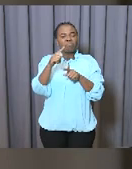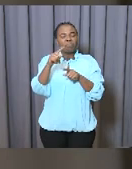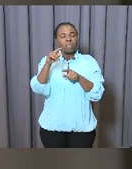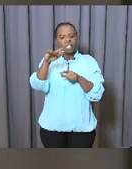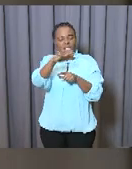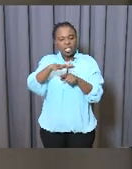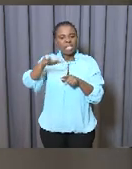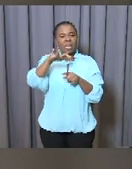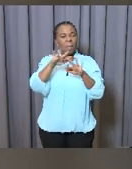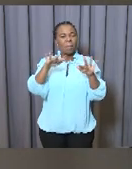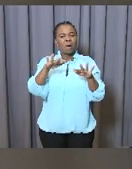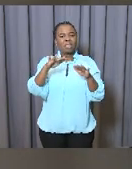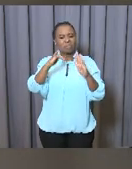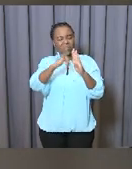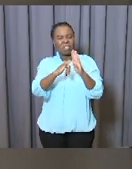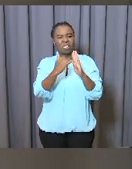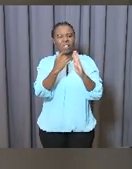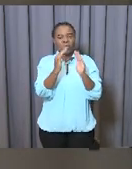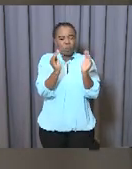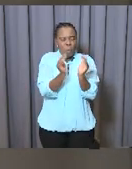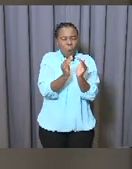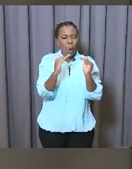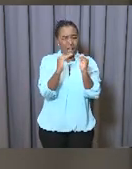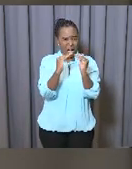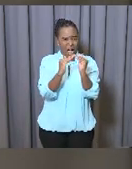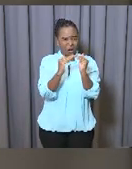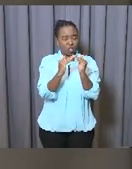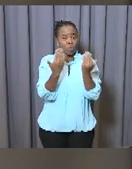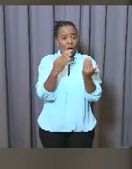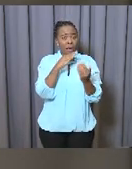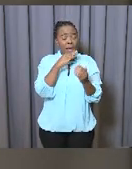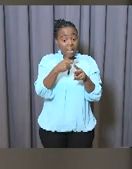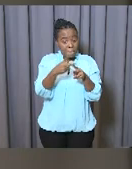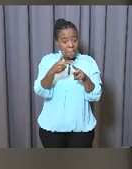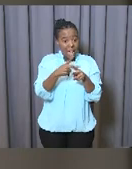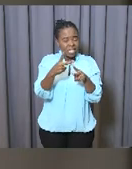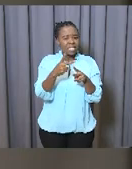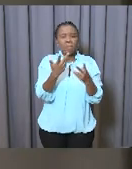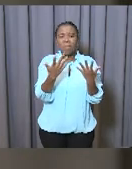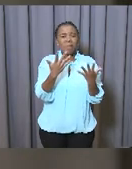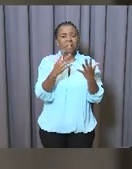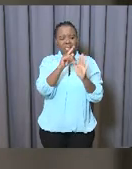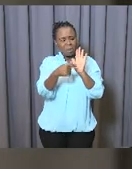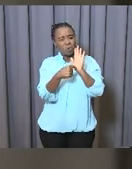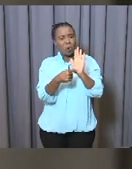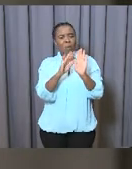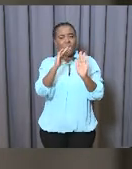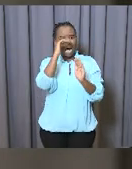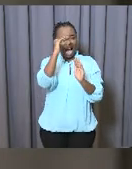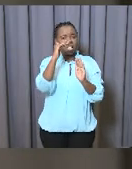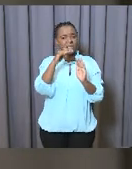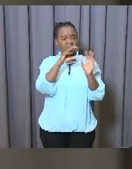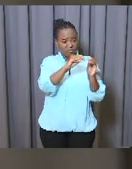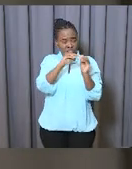under one roof, and normally it's a small-sized house. So would this be the plan, even if the symptoms are not high, to remove them to